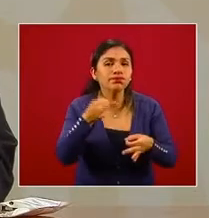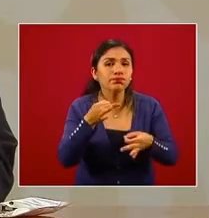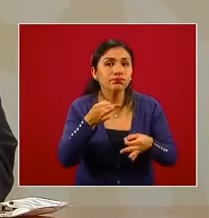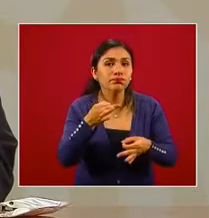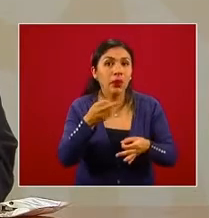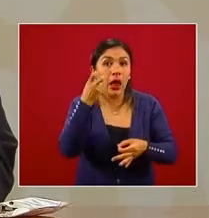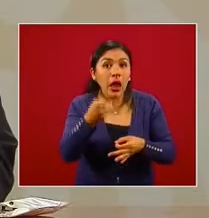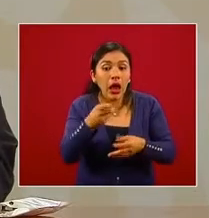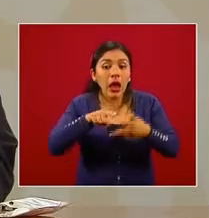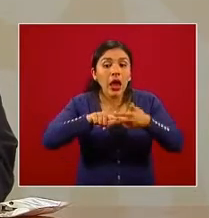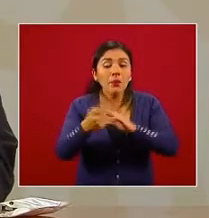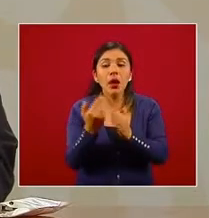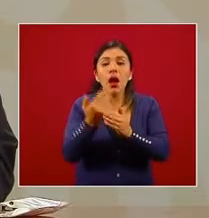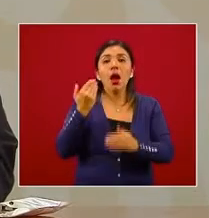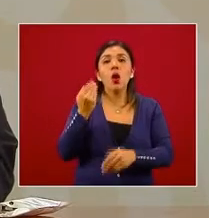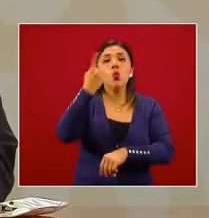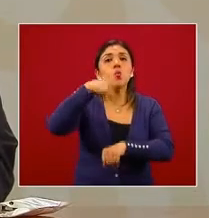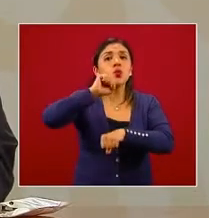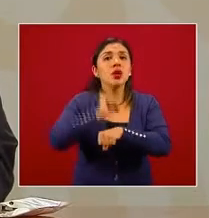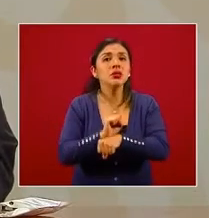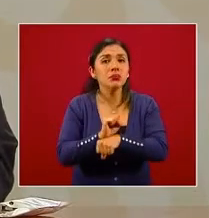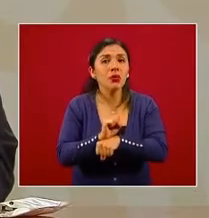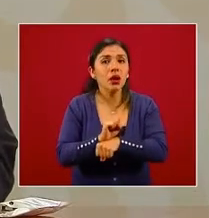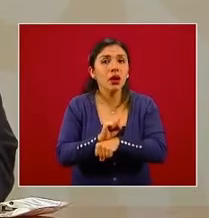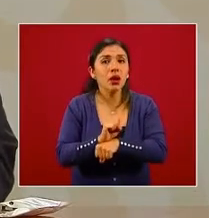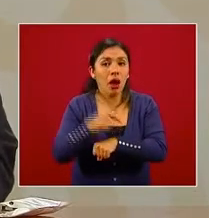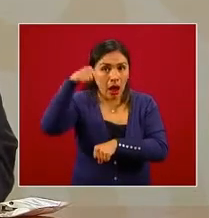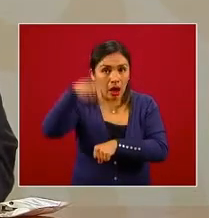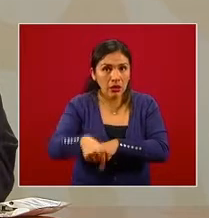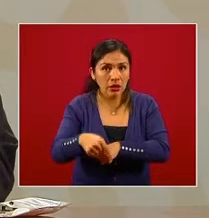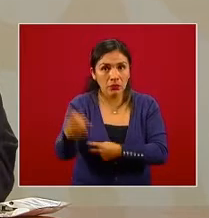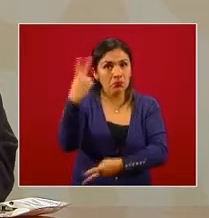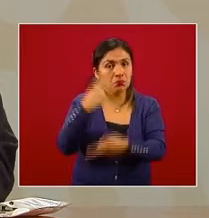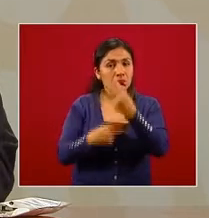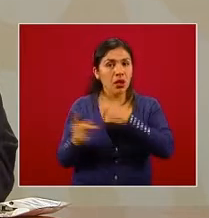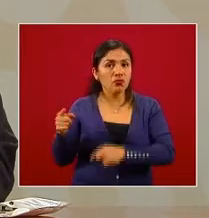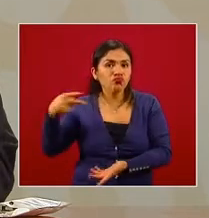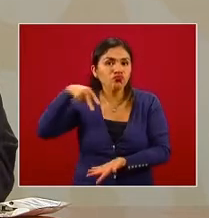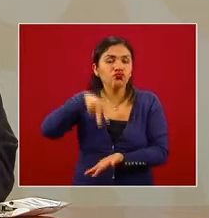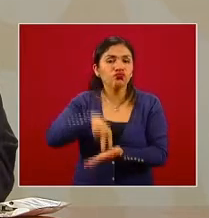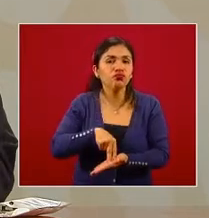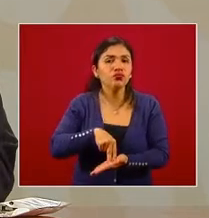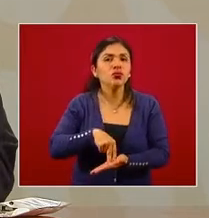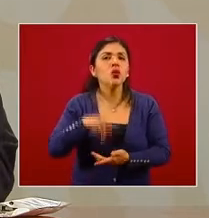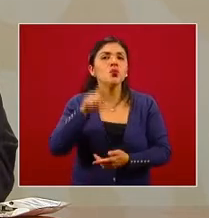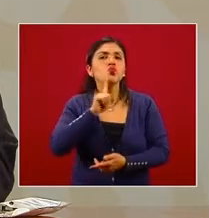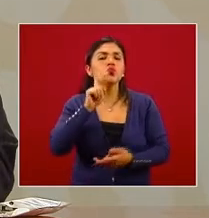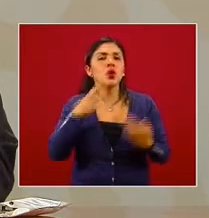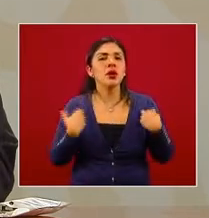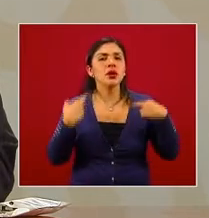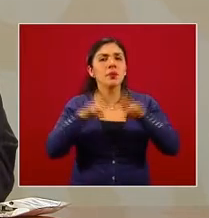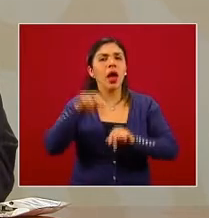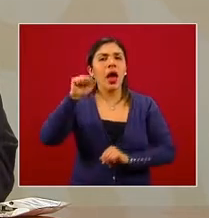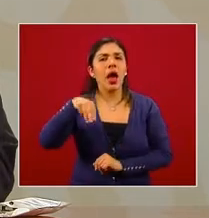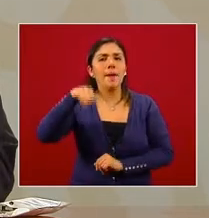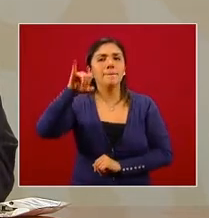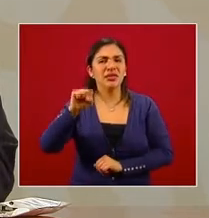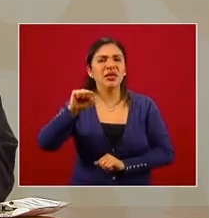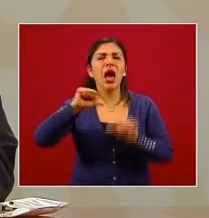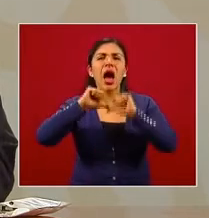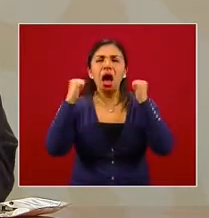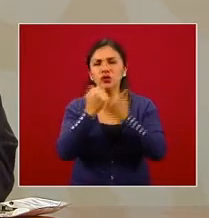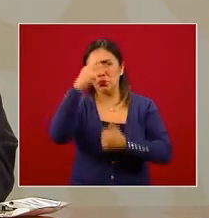died before this federal benefit for life insurance was